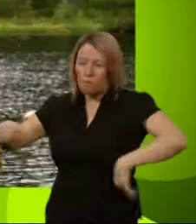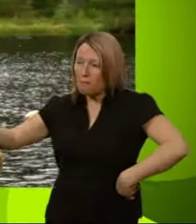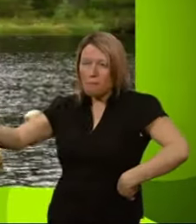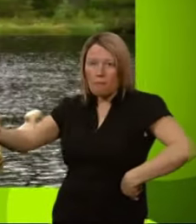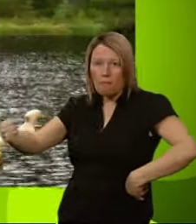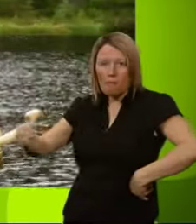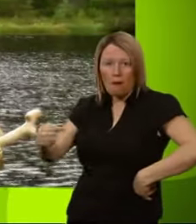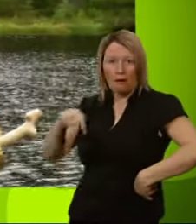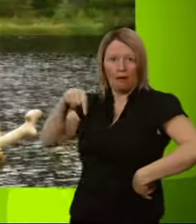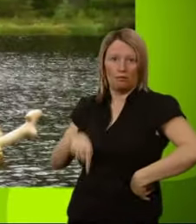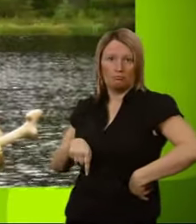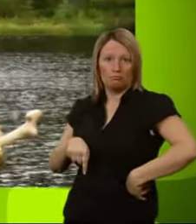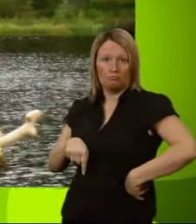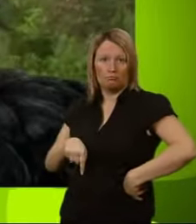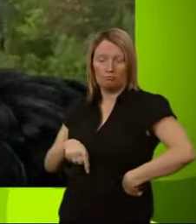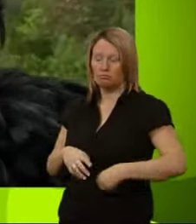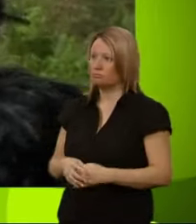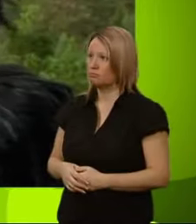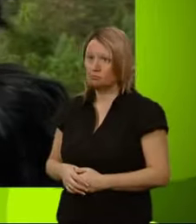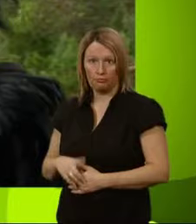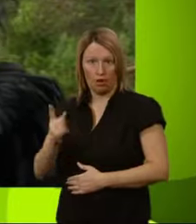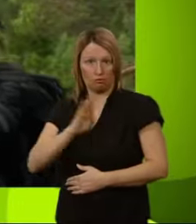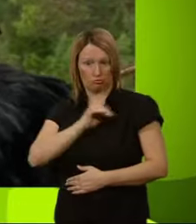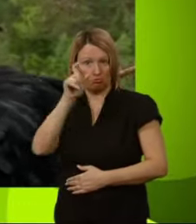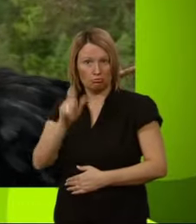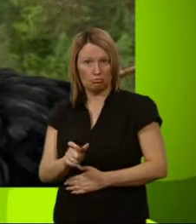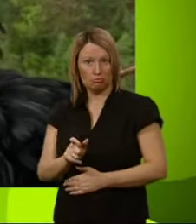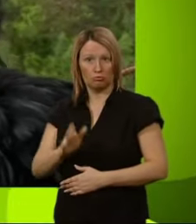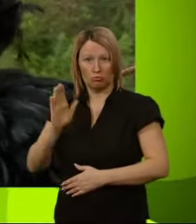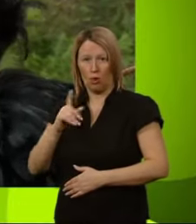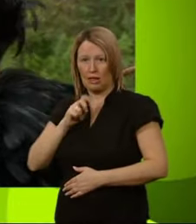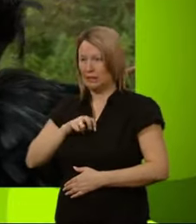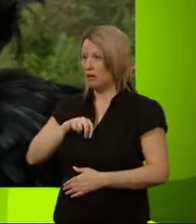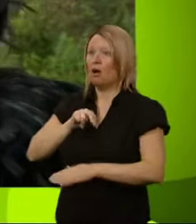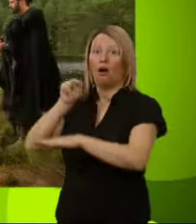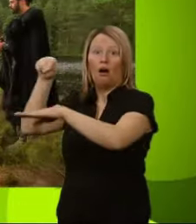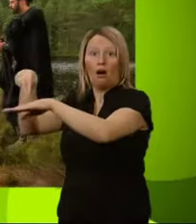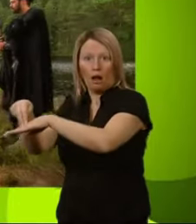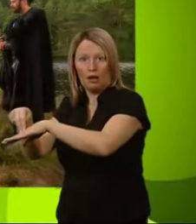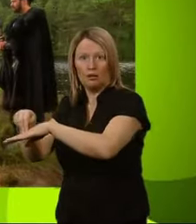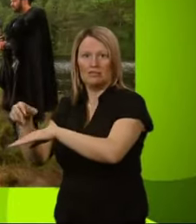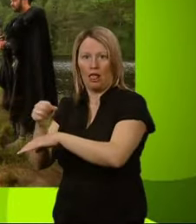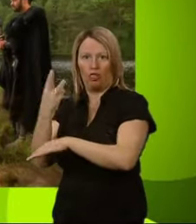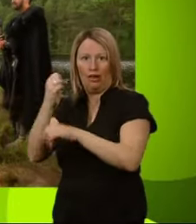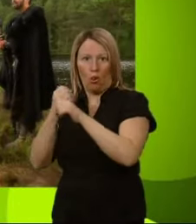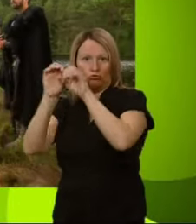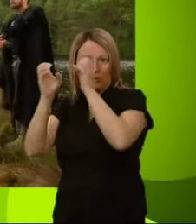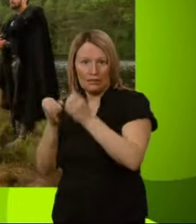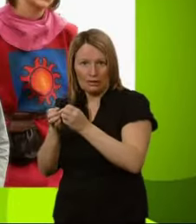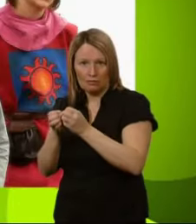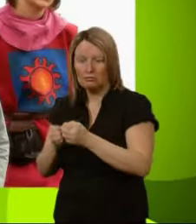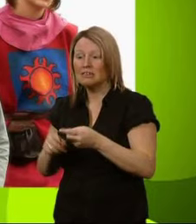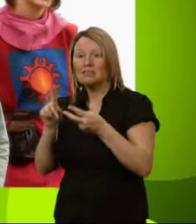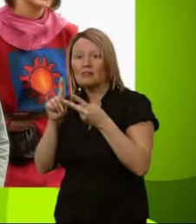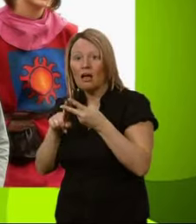waters and make haste to shore. The first warrior to reach dry land will claim a further 3 gold rings. The second